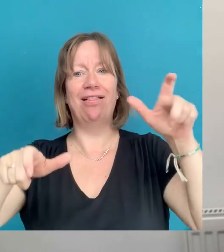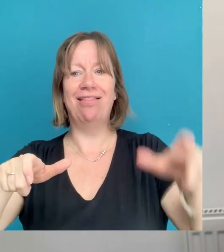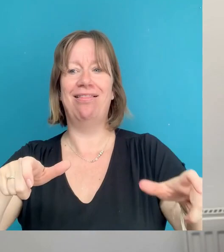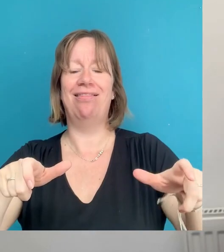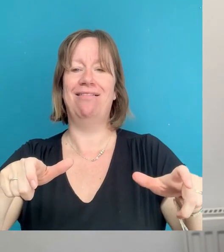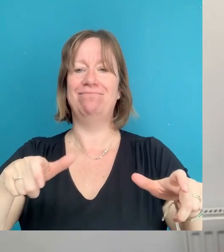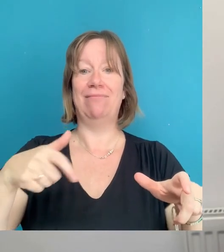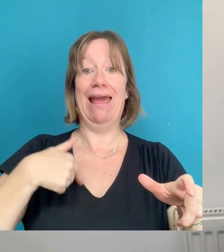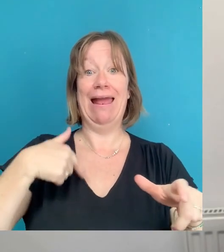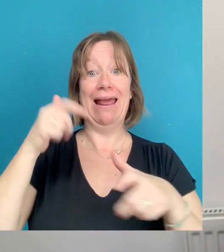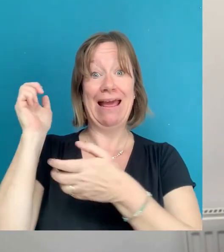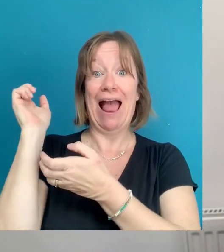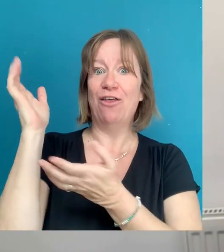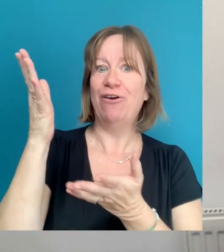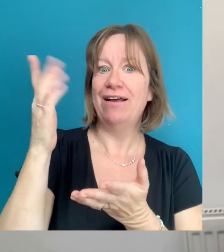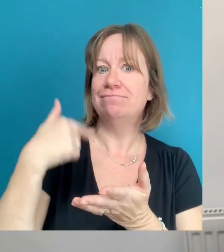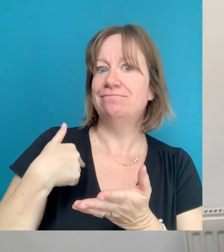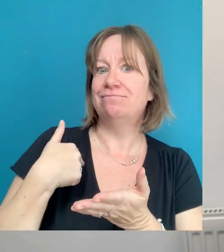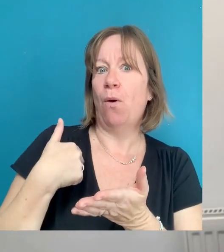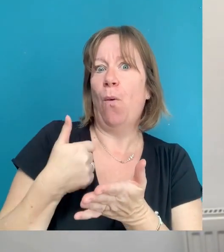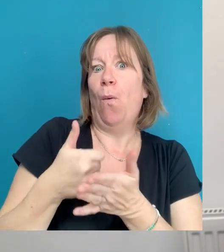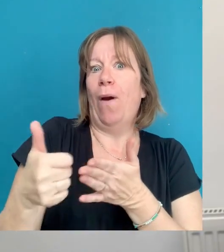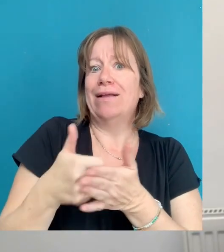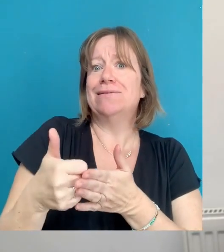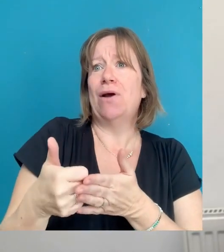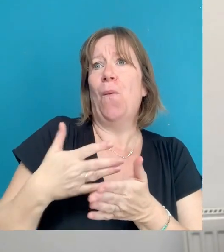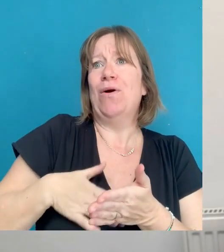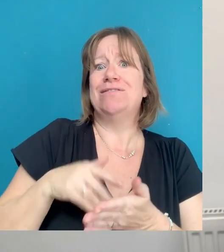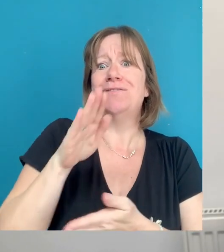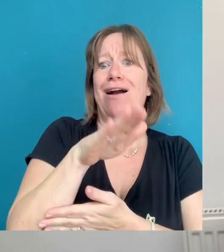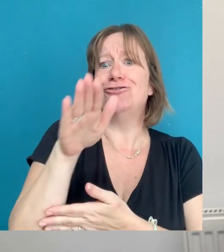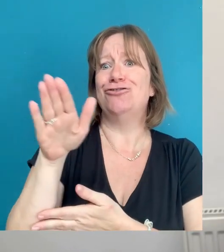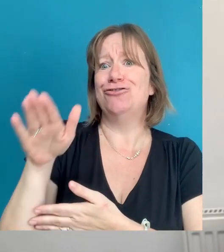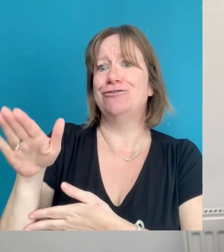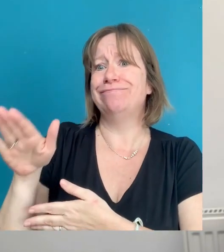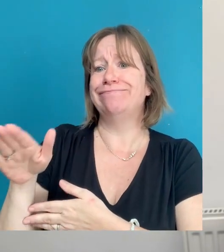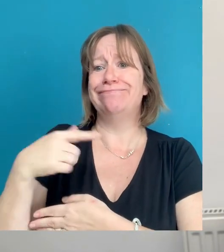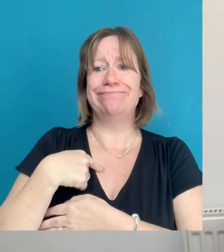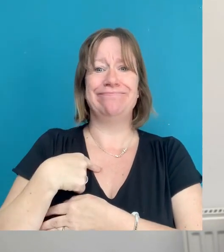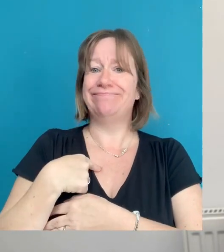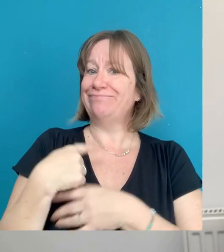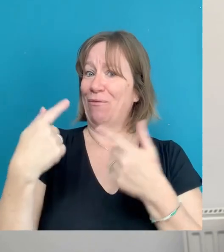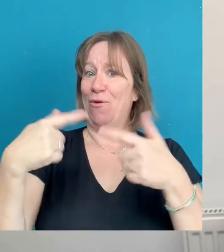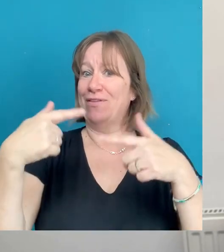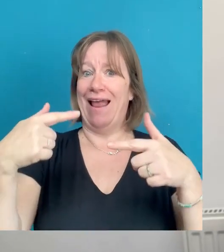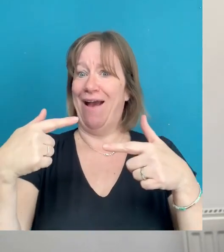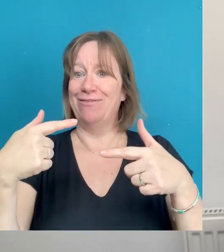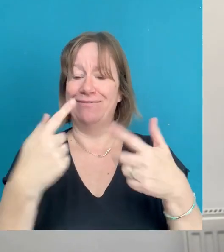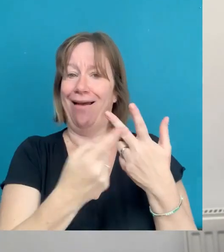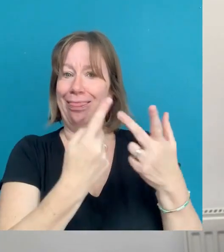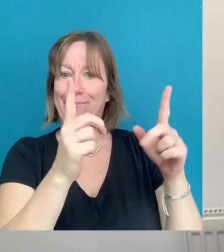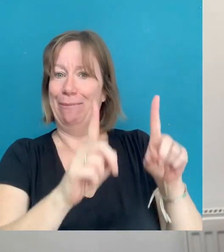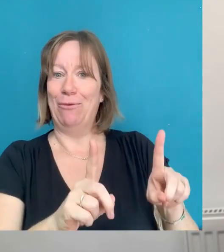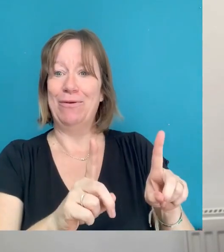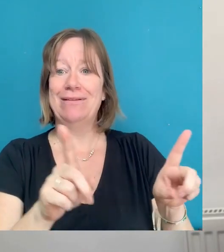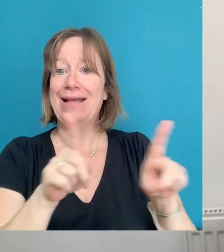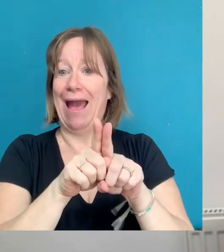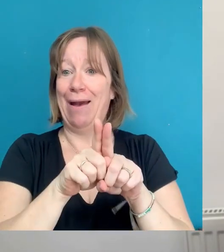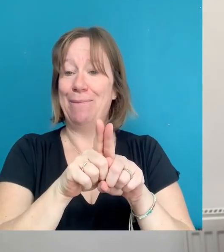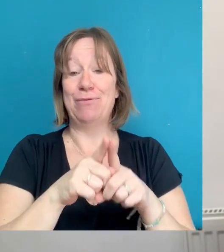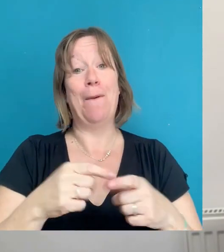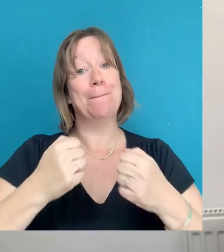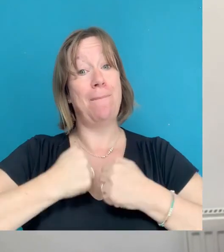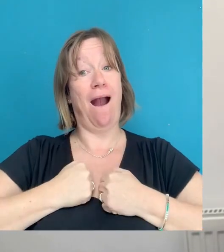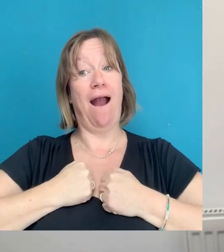people. Because I always want to touch things when I'm in galleries. I'm never allowed. And neither is everybody else.